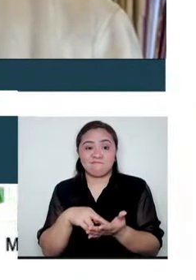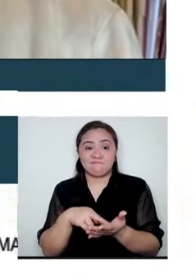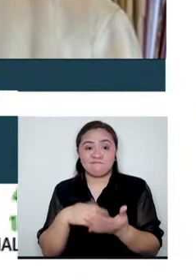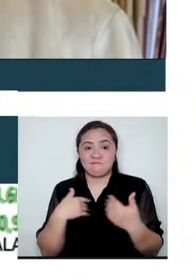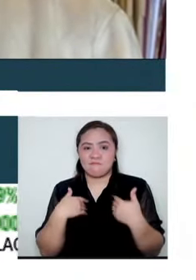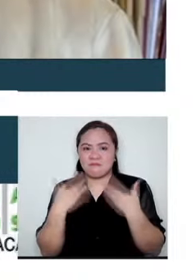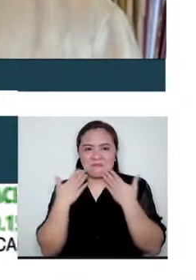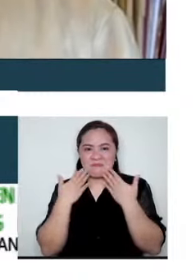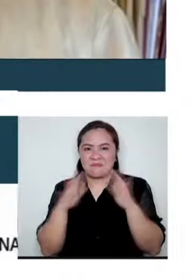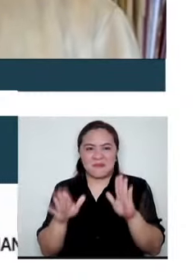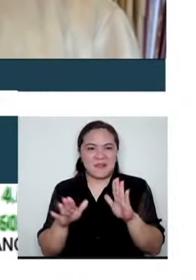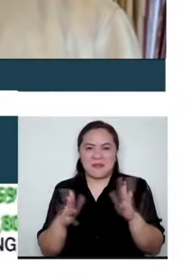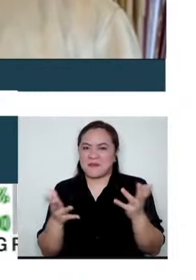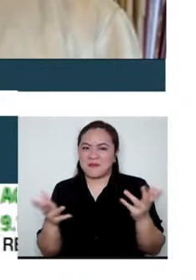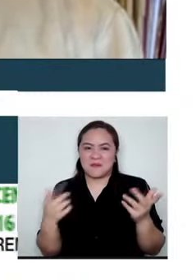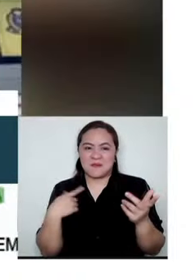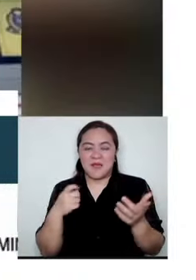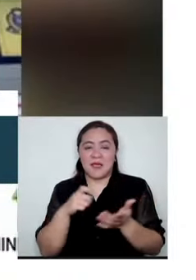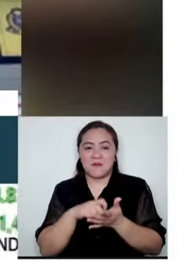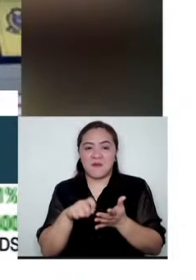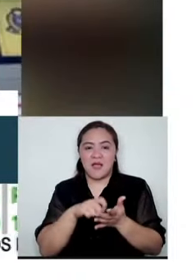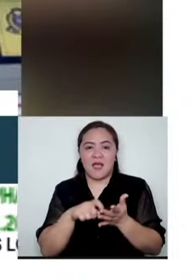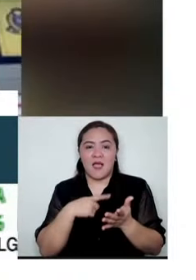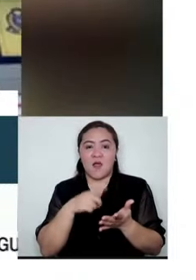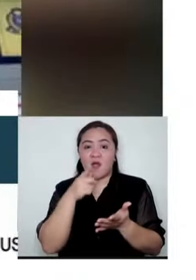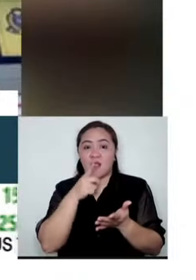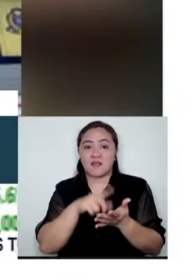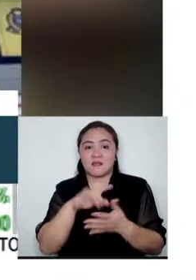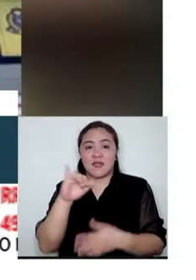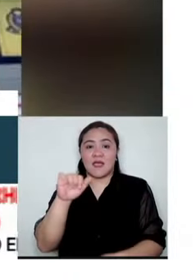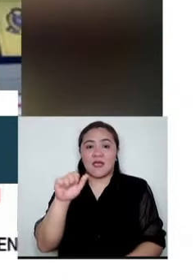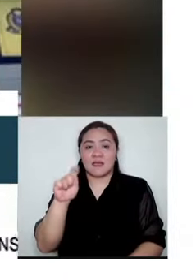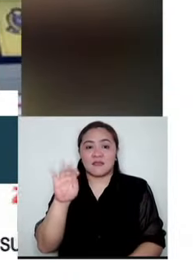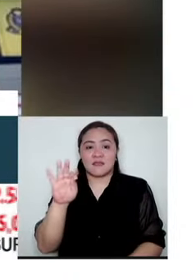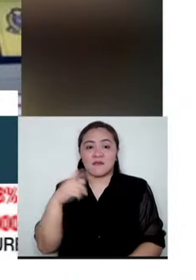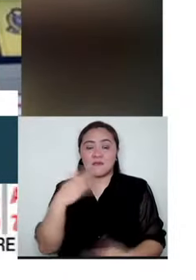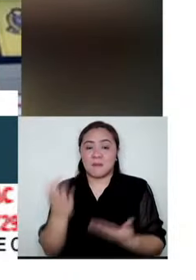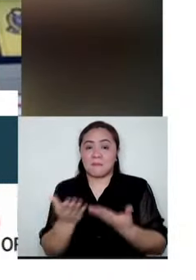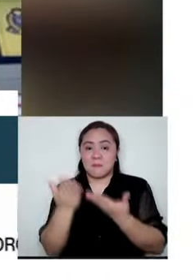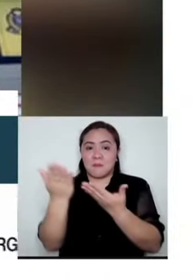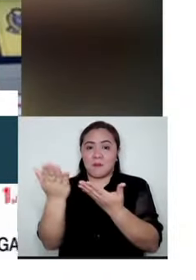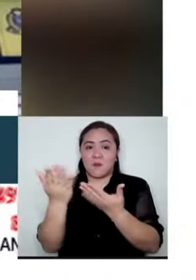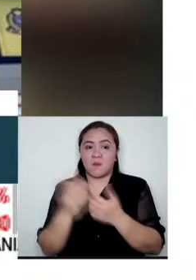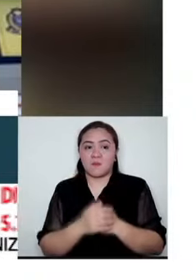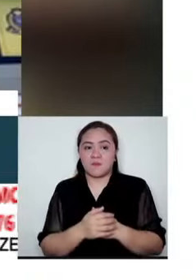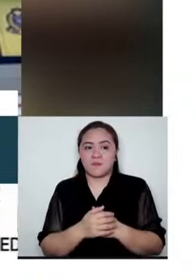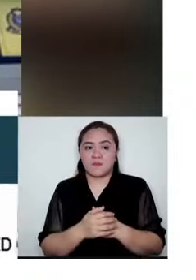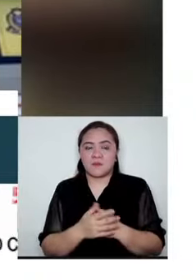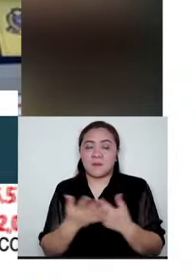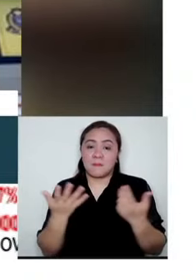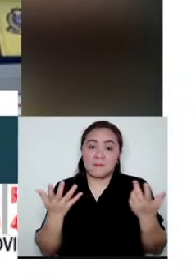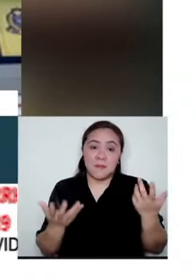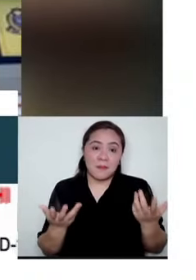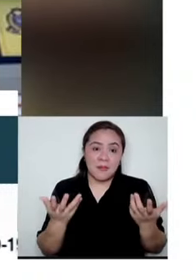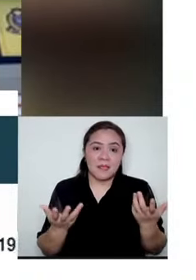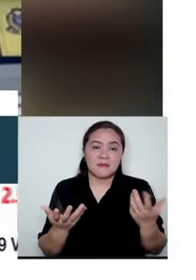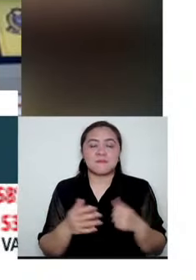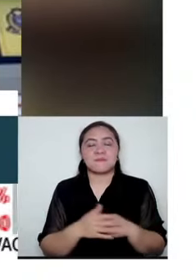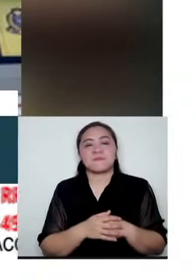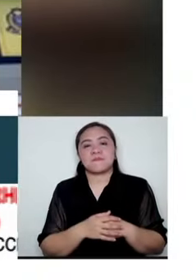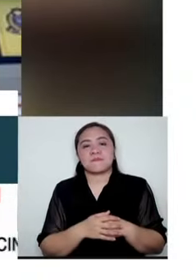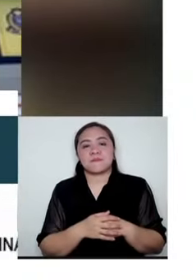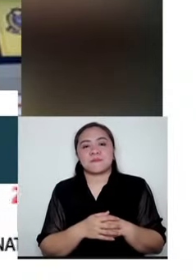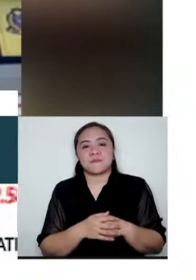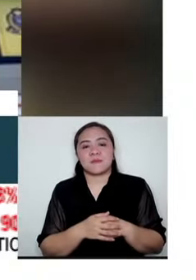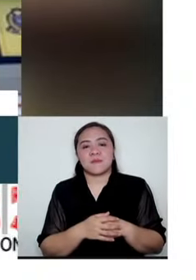I don't know yet. I've written IATF a letter. I've filed a resolution on this. No resistance. Probably